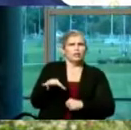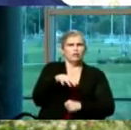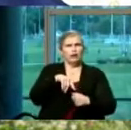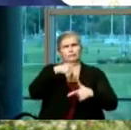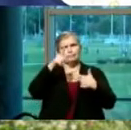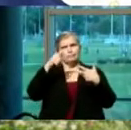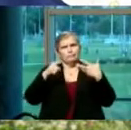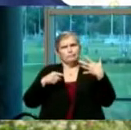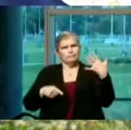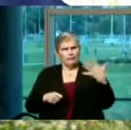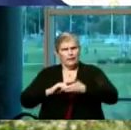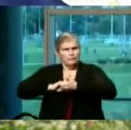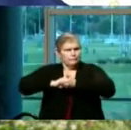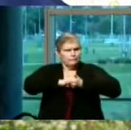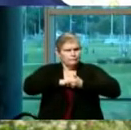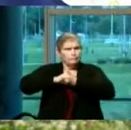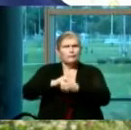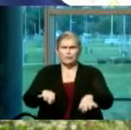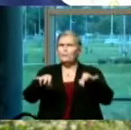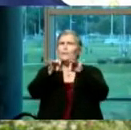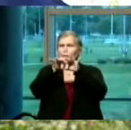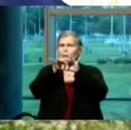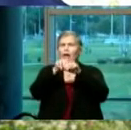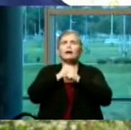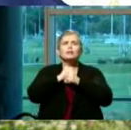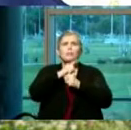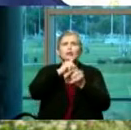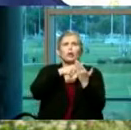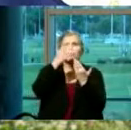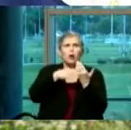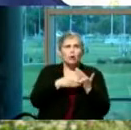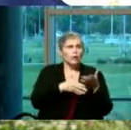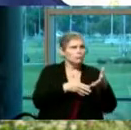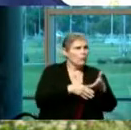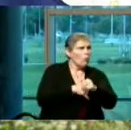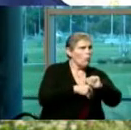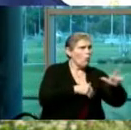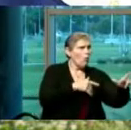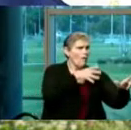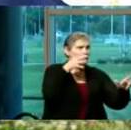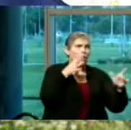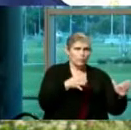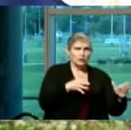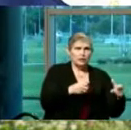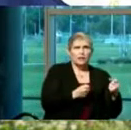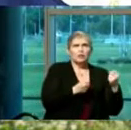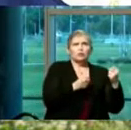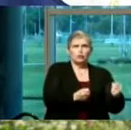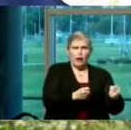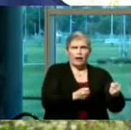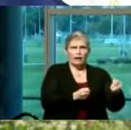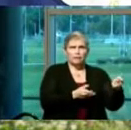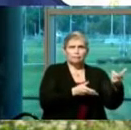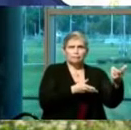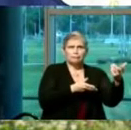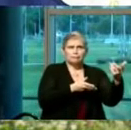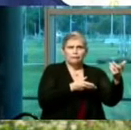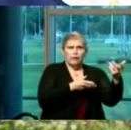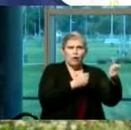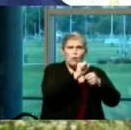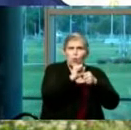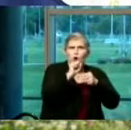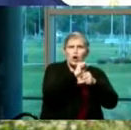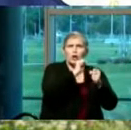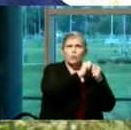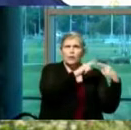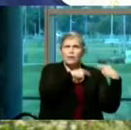others. To ensure our programs are available to all farmers, we'll also have to strengthen our work with the